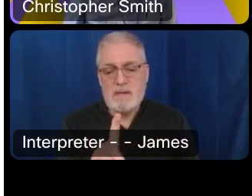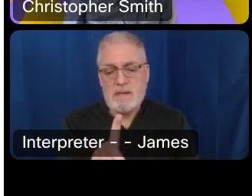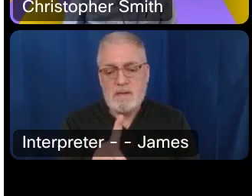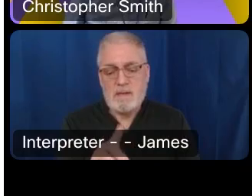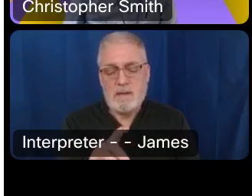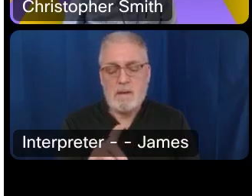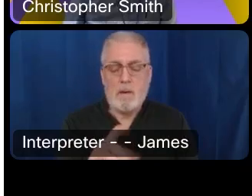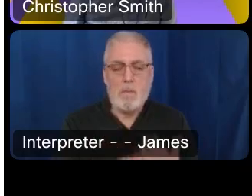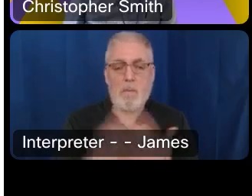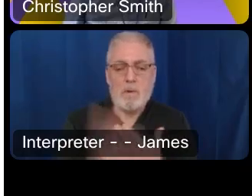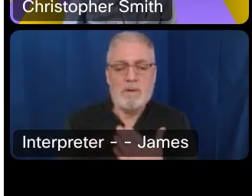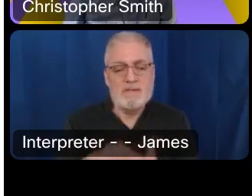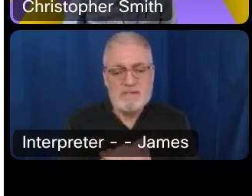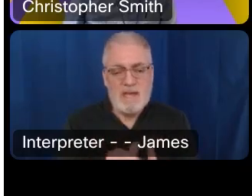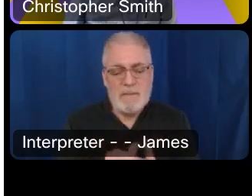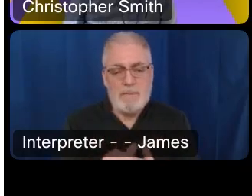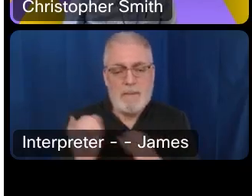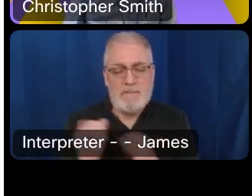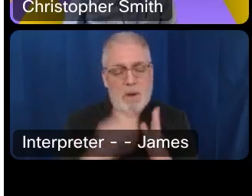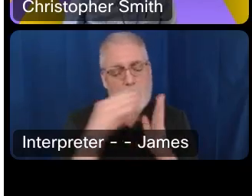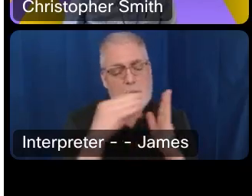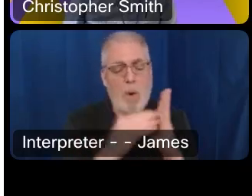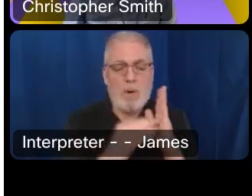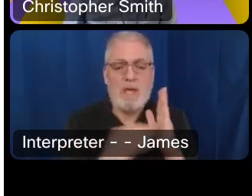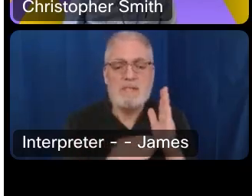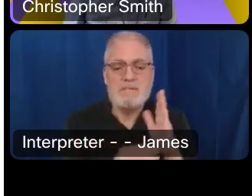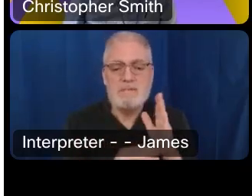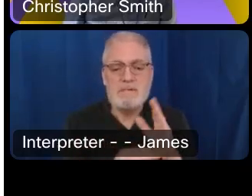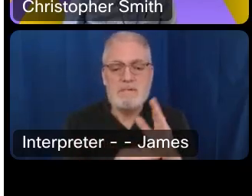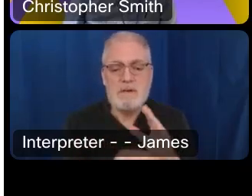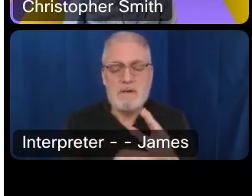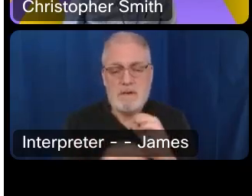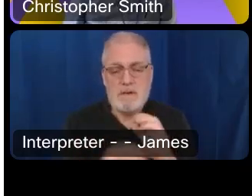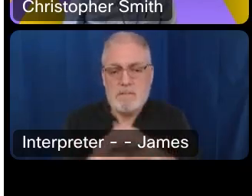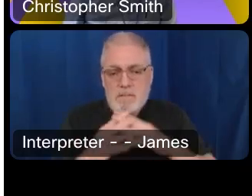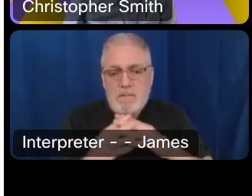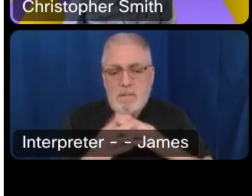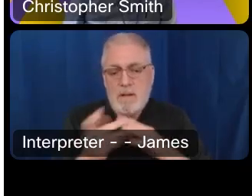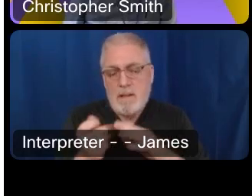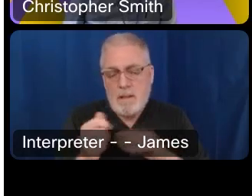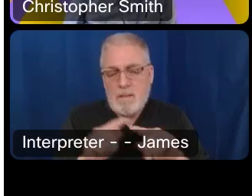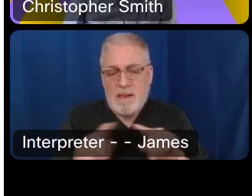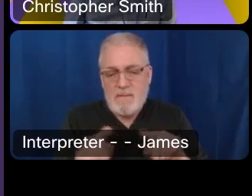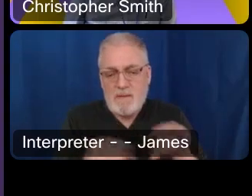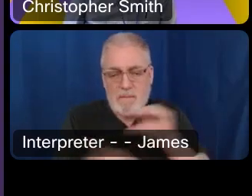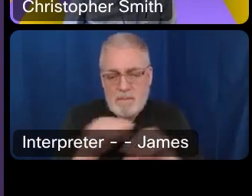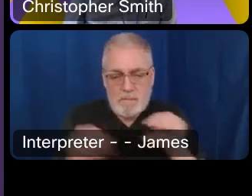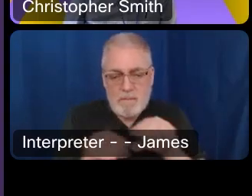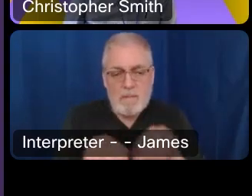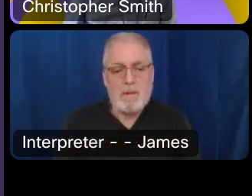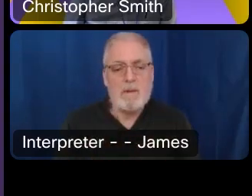putting the same components together, but this is serving children, youth, and families. So next slide, please.